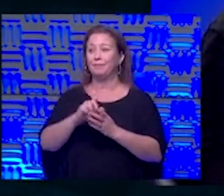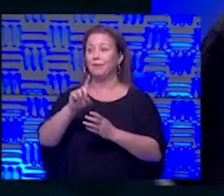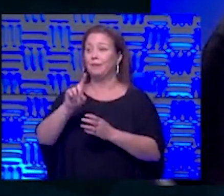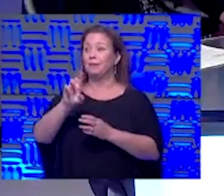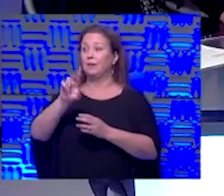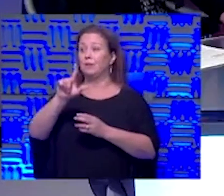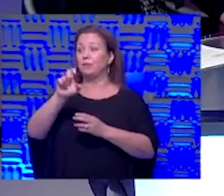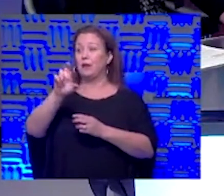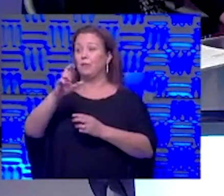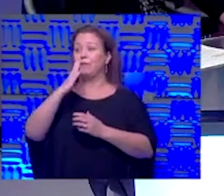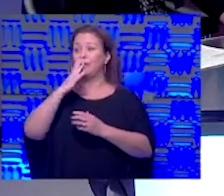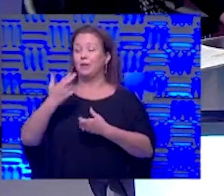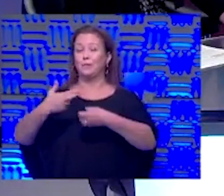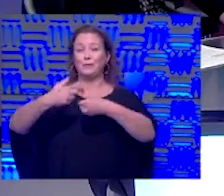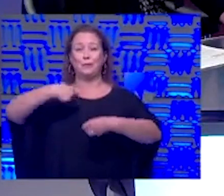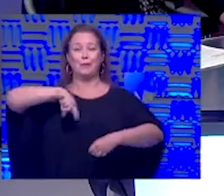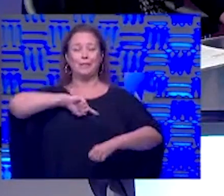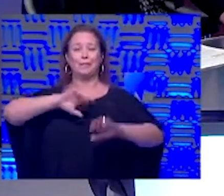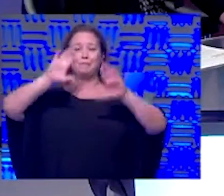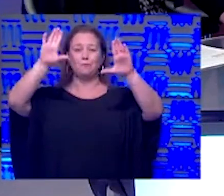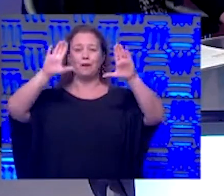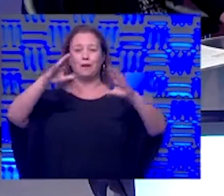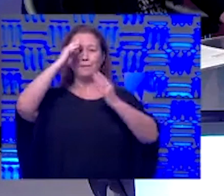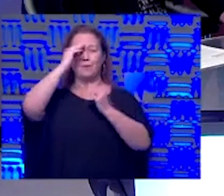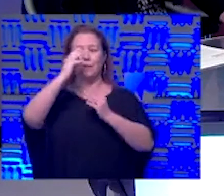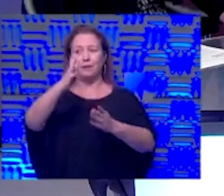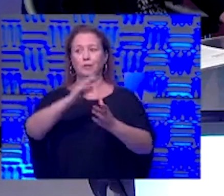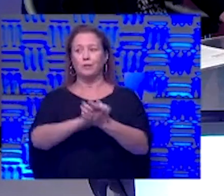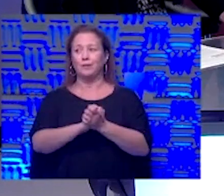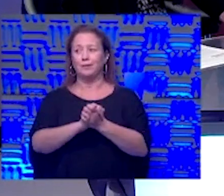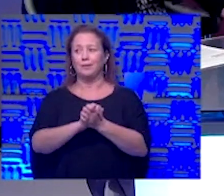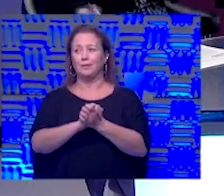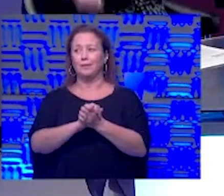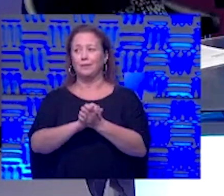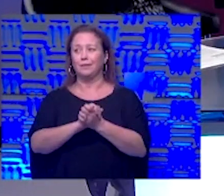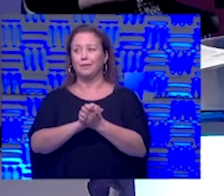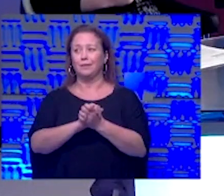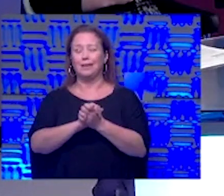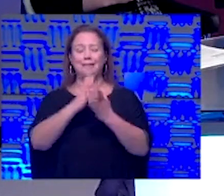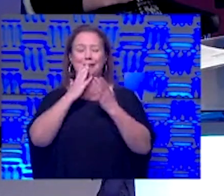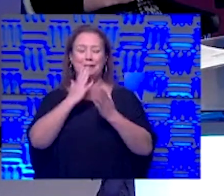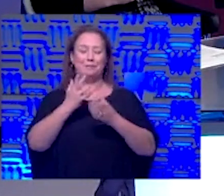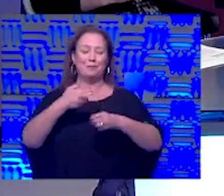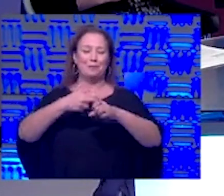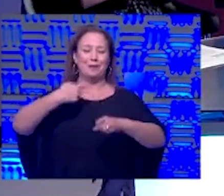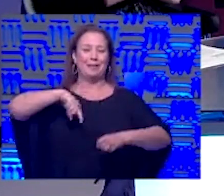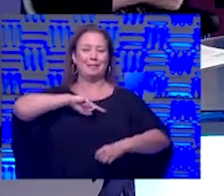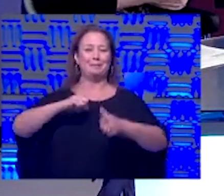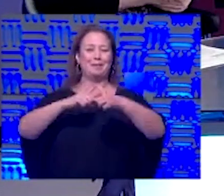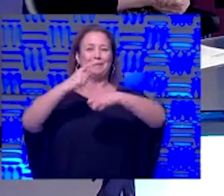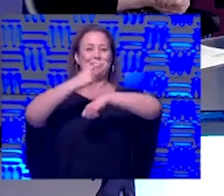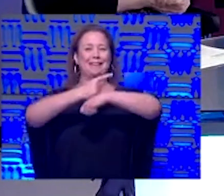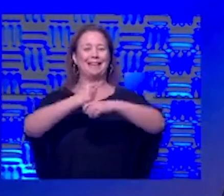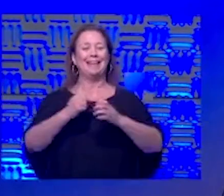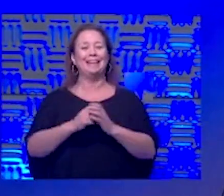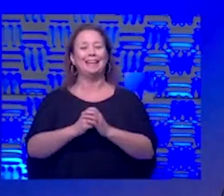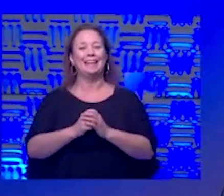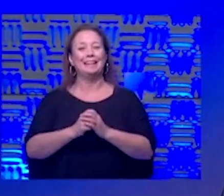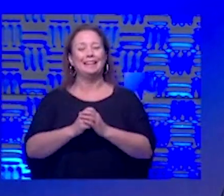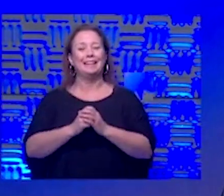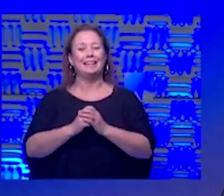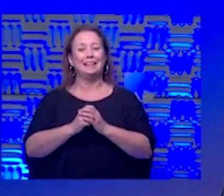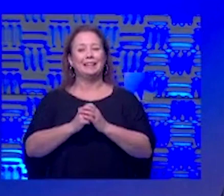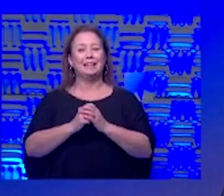Lauer, thanks so much for joining us. A lot of great information. Glad to be here. Yeah, thank you. Thanks for doing this with me on my first day. So I